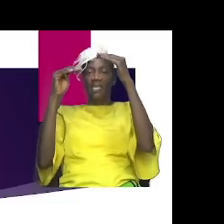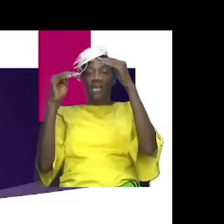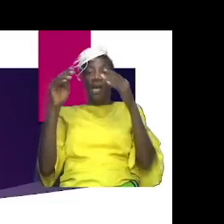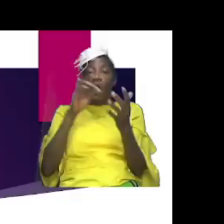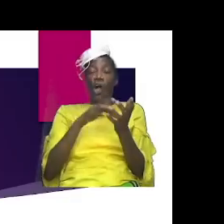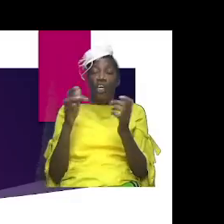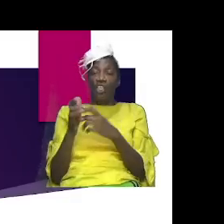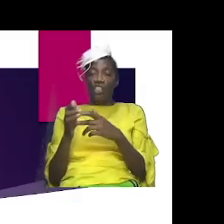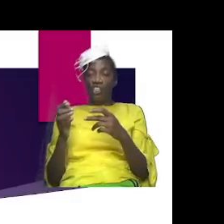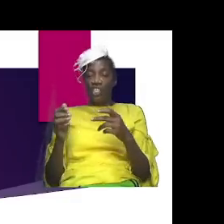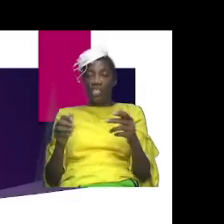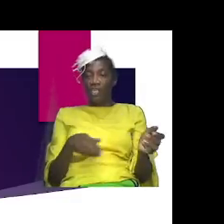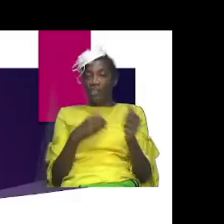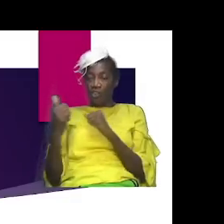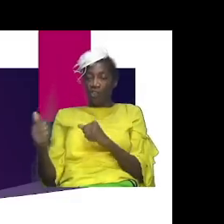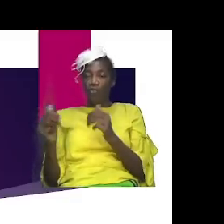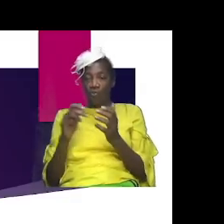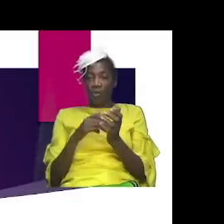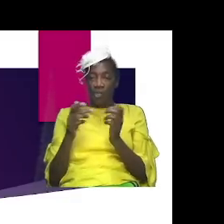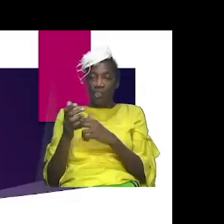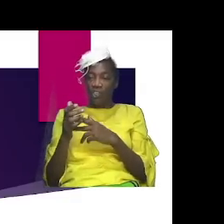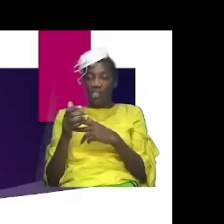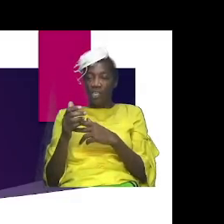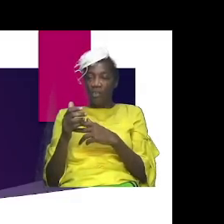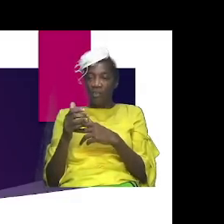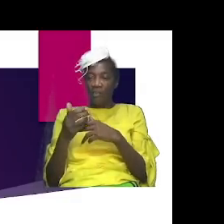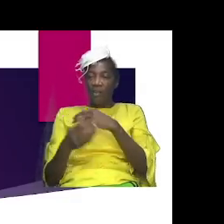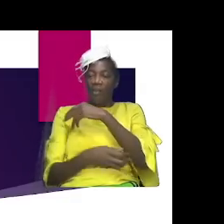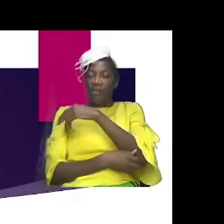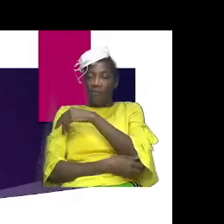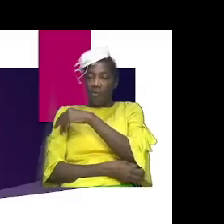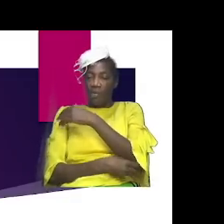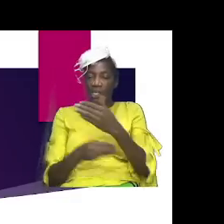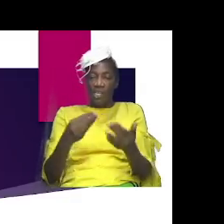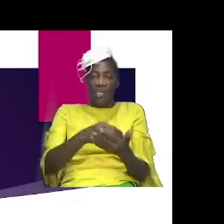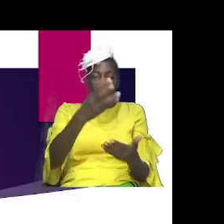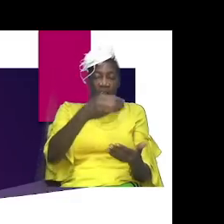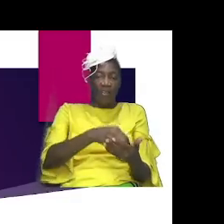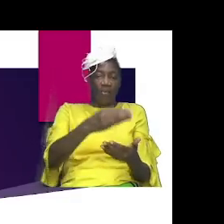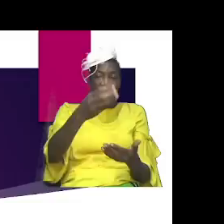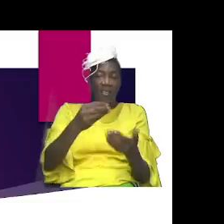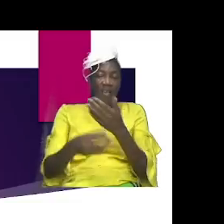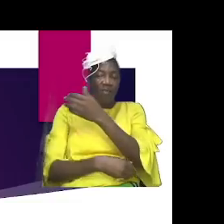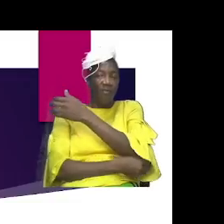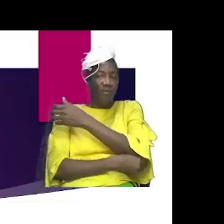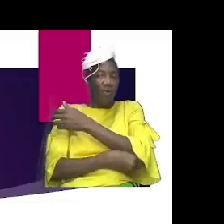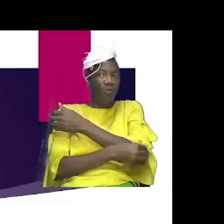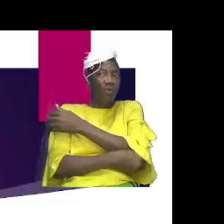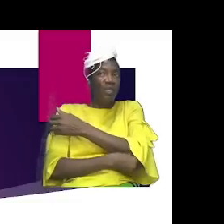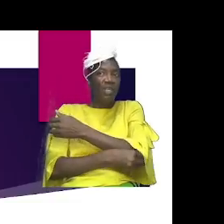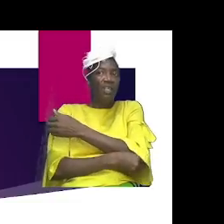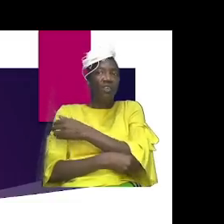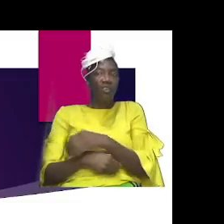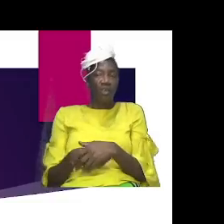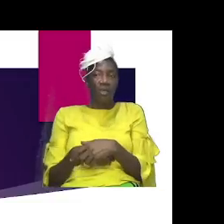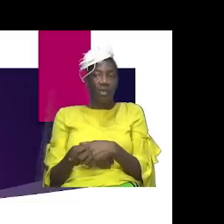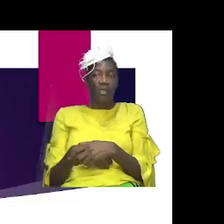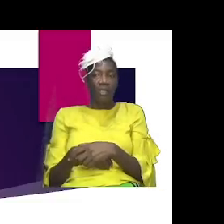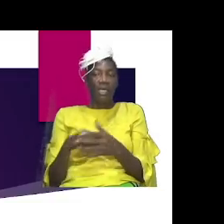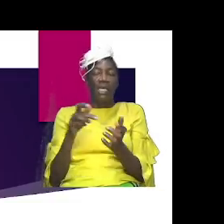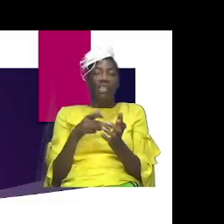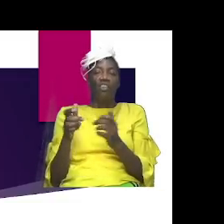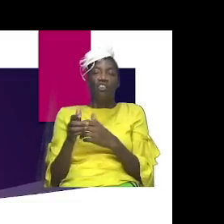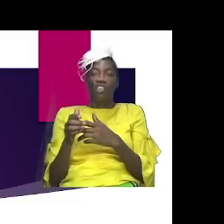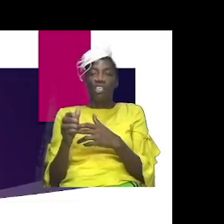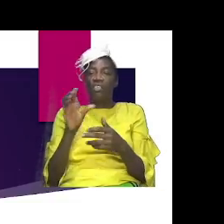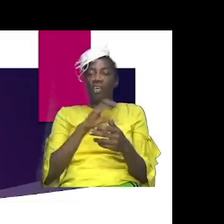already set, the strong foundation, the expensive foundation, because understand, as I said before, that the foundation is Jesus